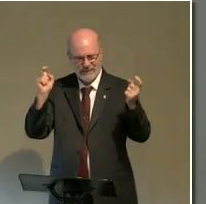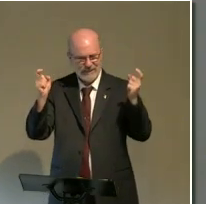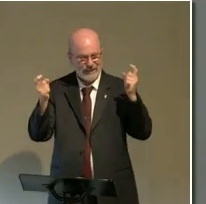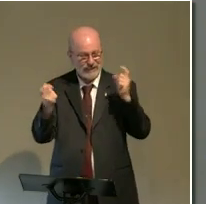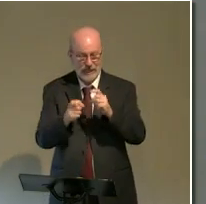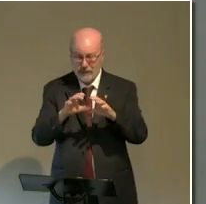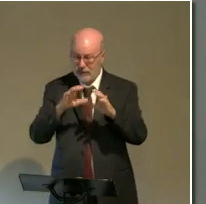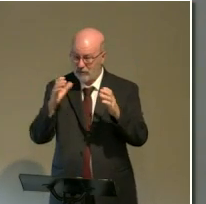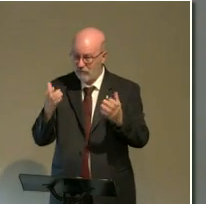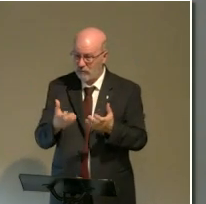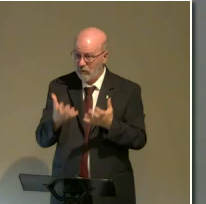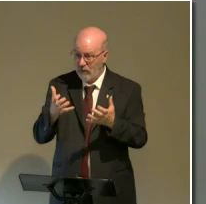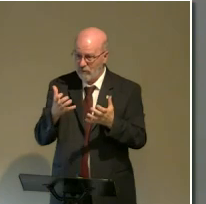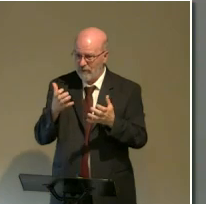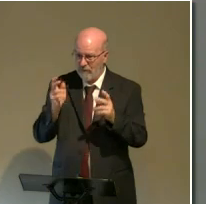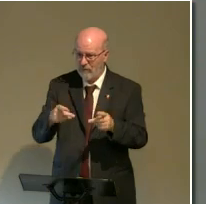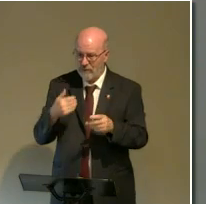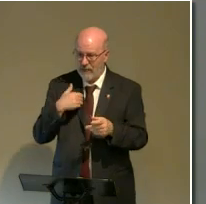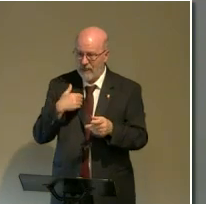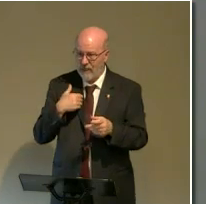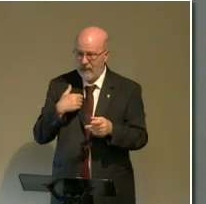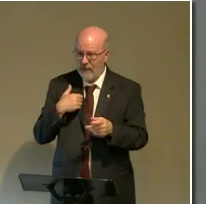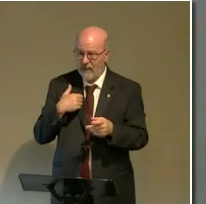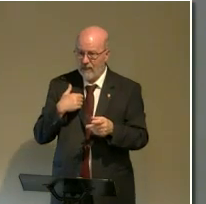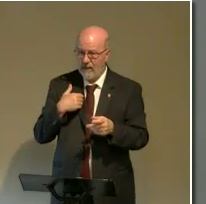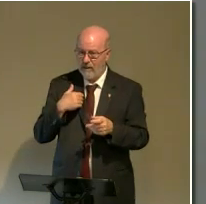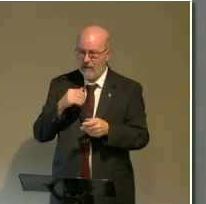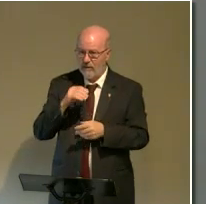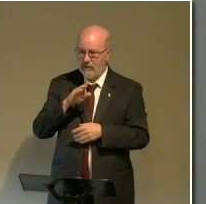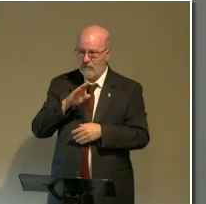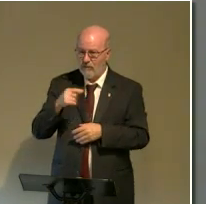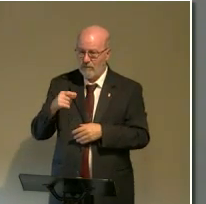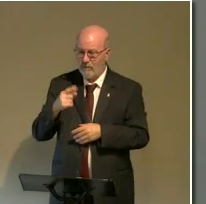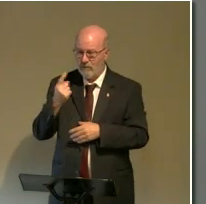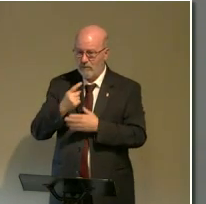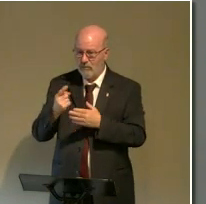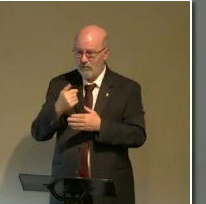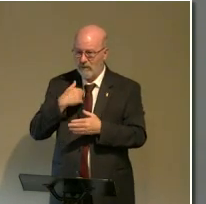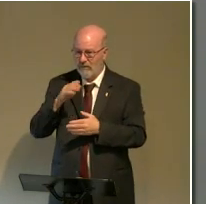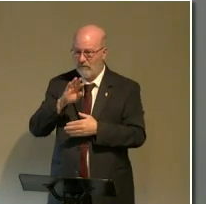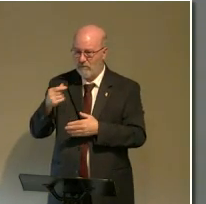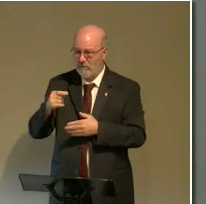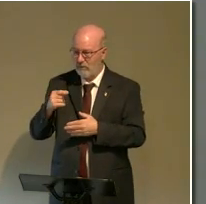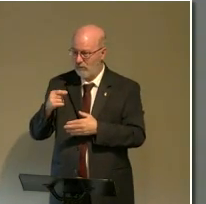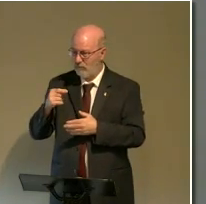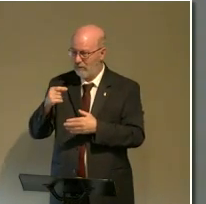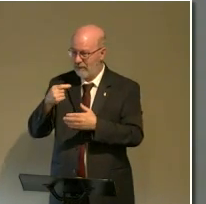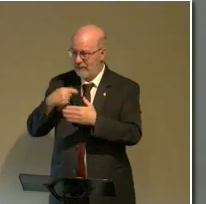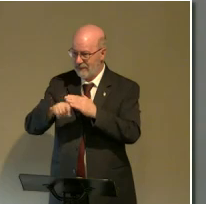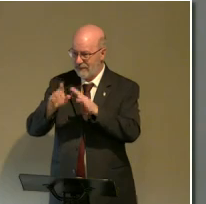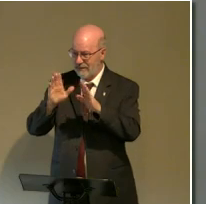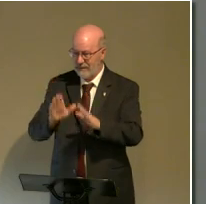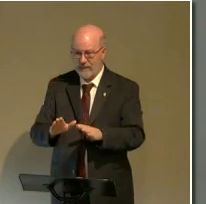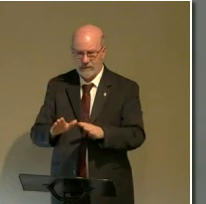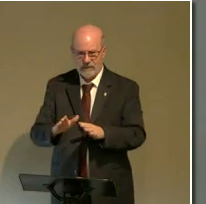in this world? I want what that person has. We got a barbecue in a week, guys. We have a barbecue in a week. Man, we